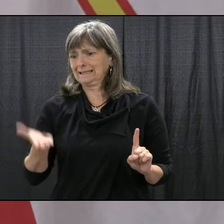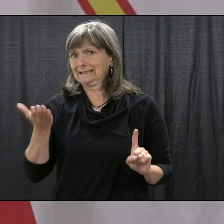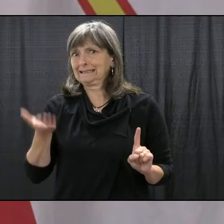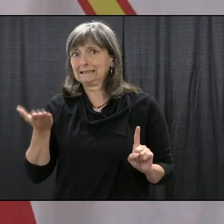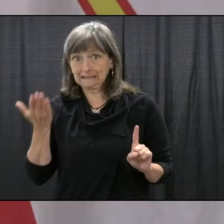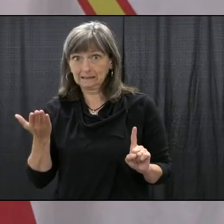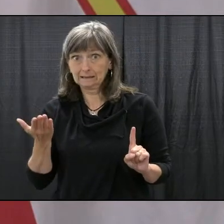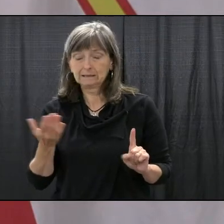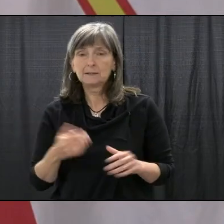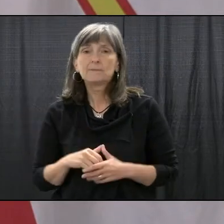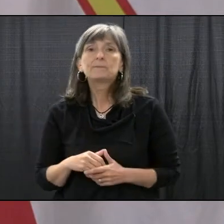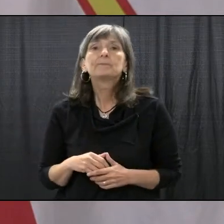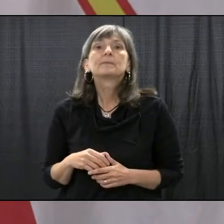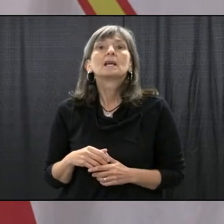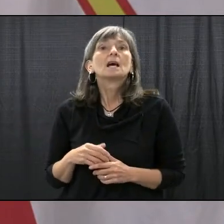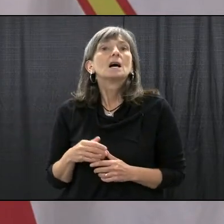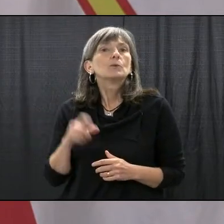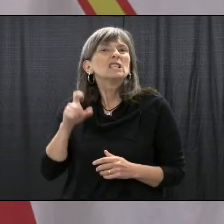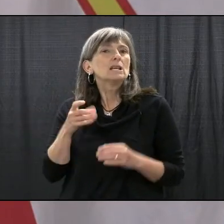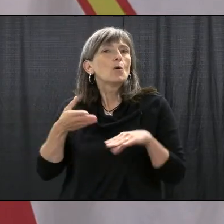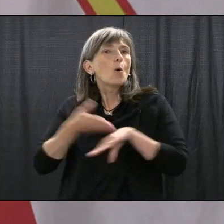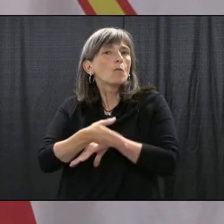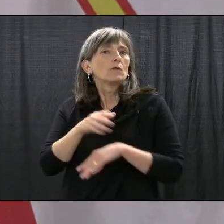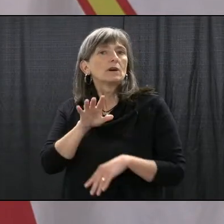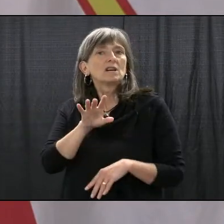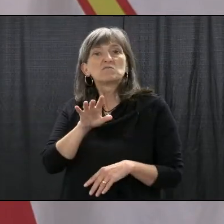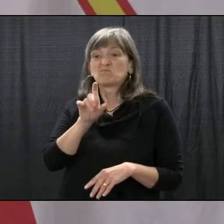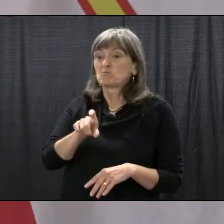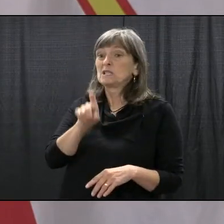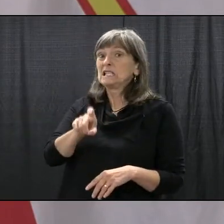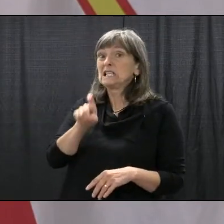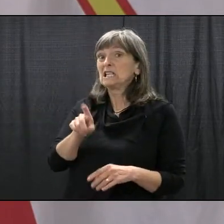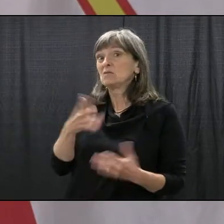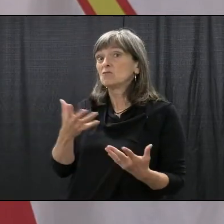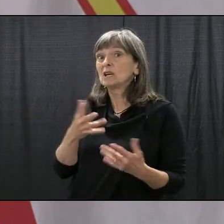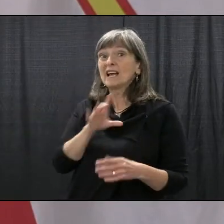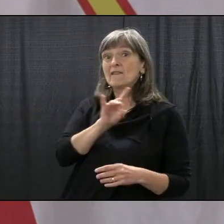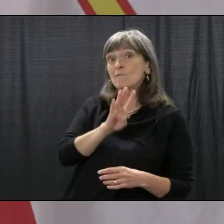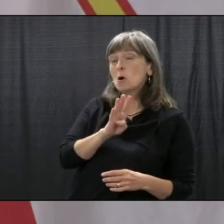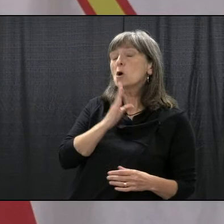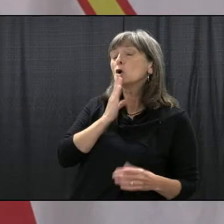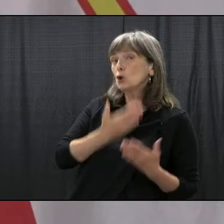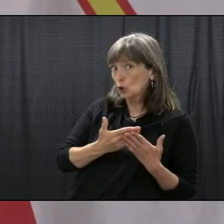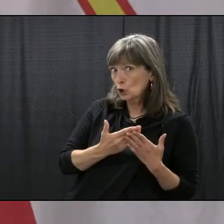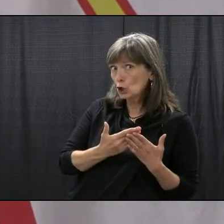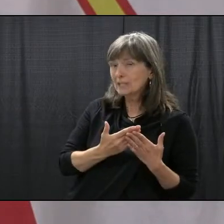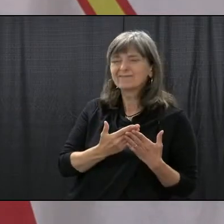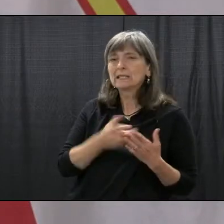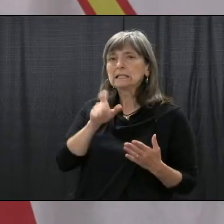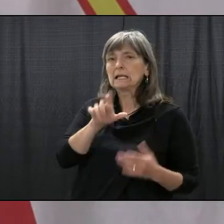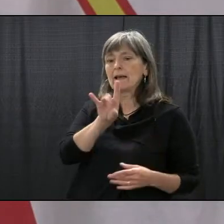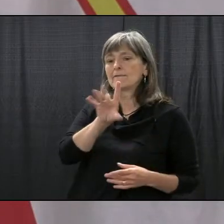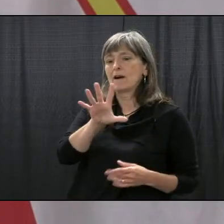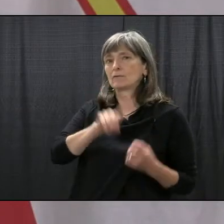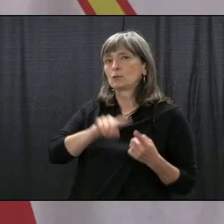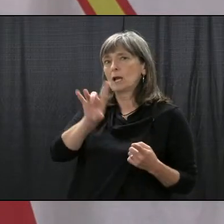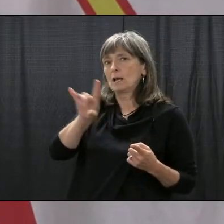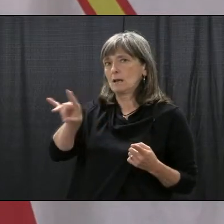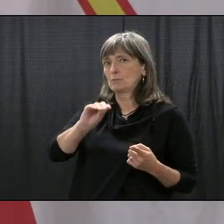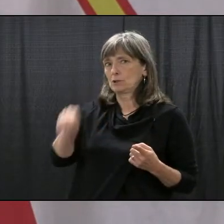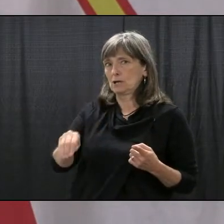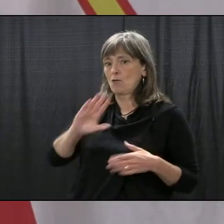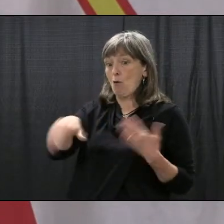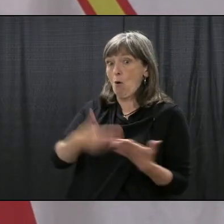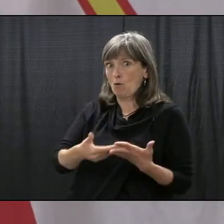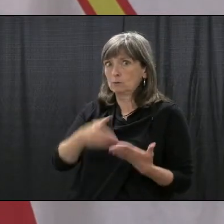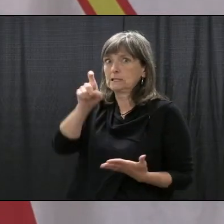Ideally, we need to get that number even a little bit higher, in the range of 85 to 88%, and we need to get there as quickly as we can.